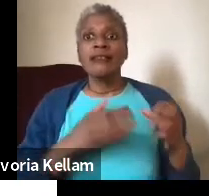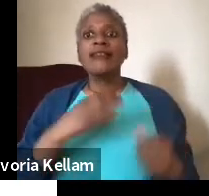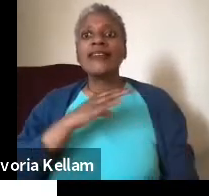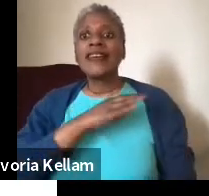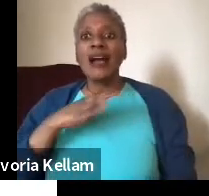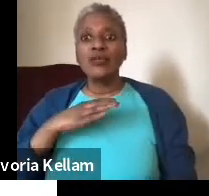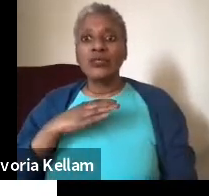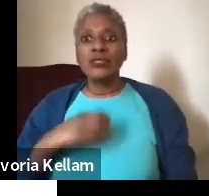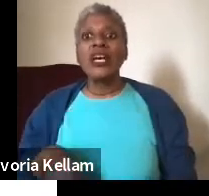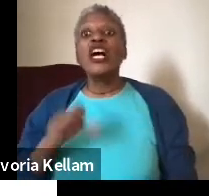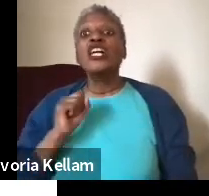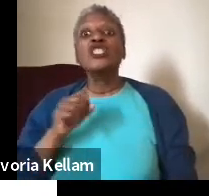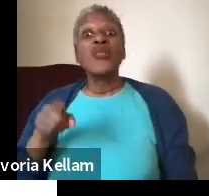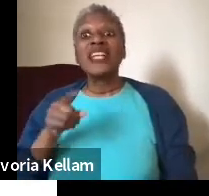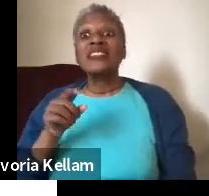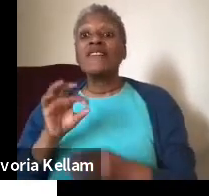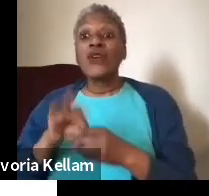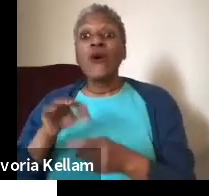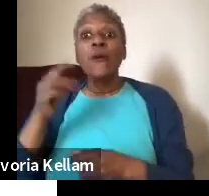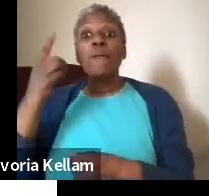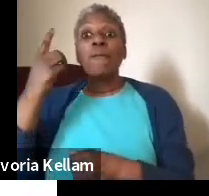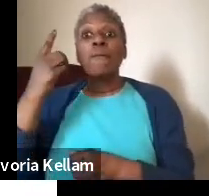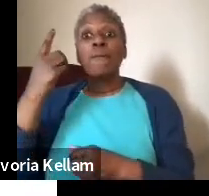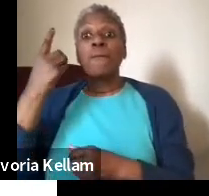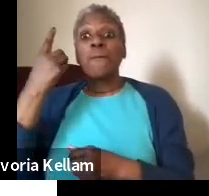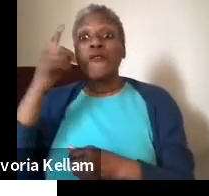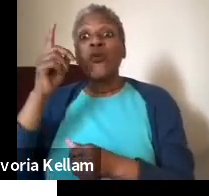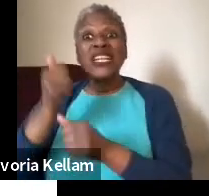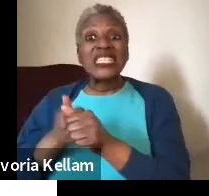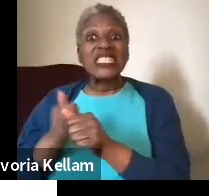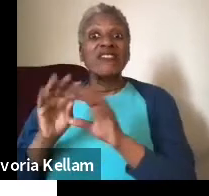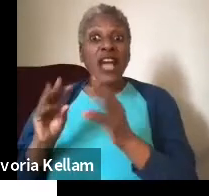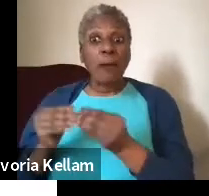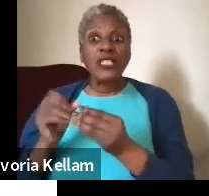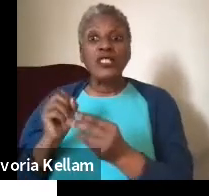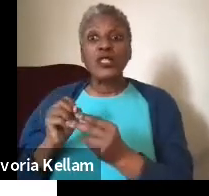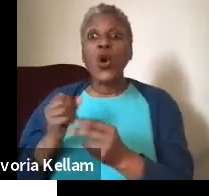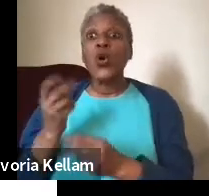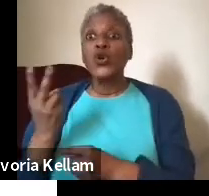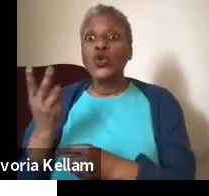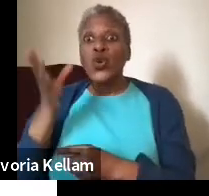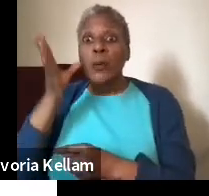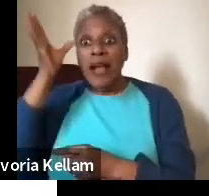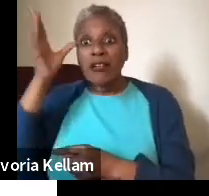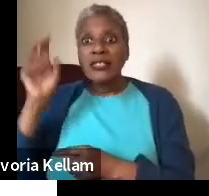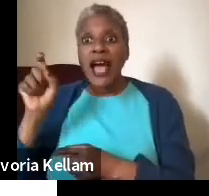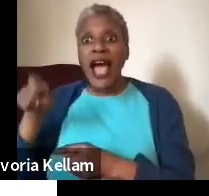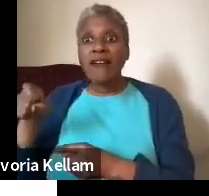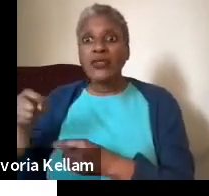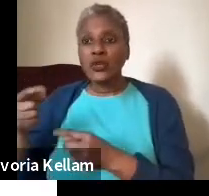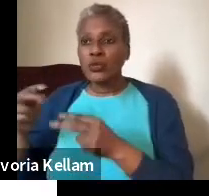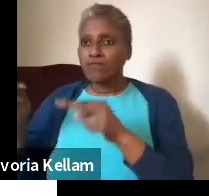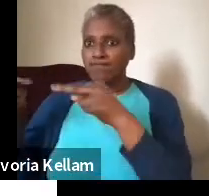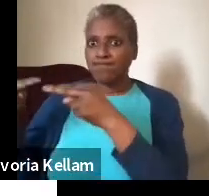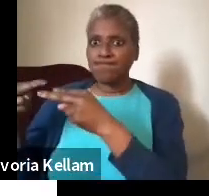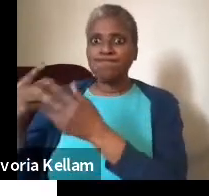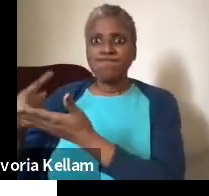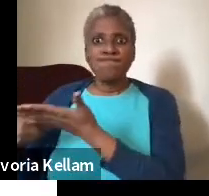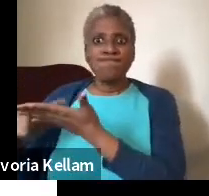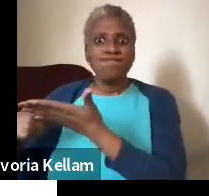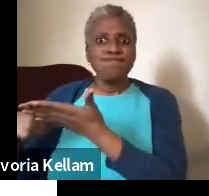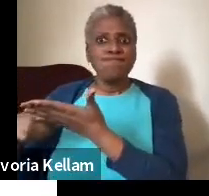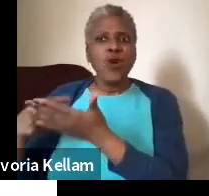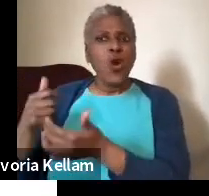So it's important for parents to decide and allocate the votes between them. But the way that it works technically is